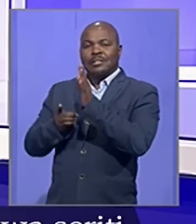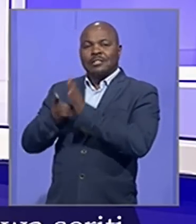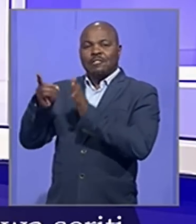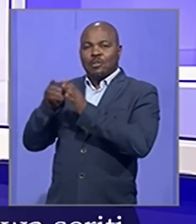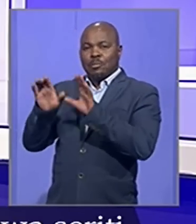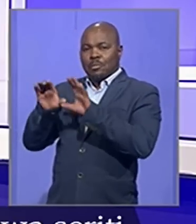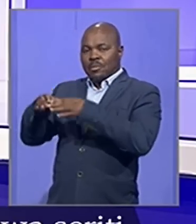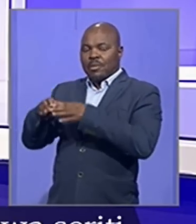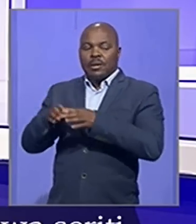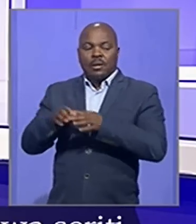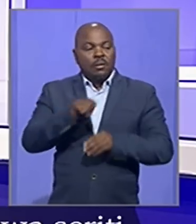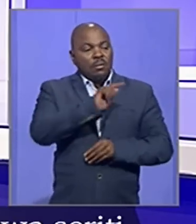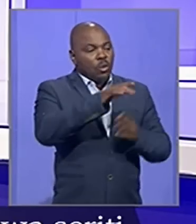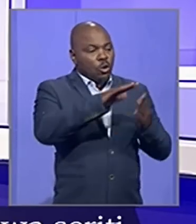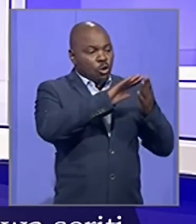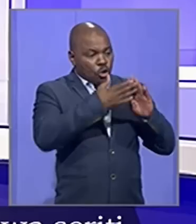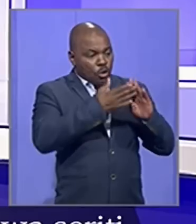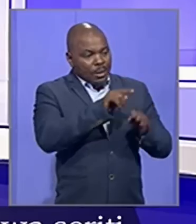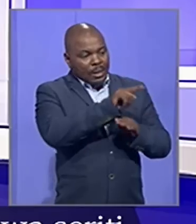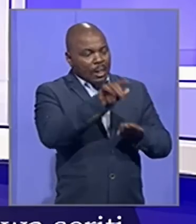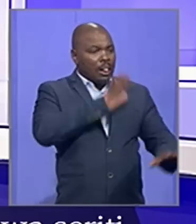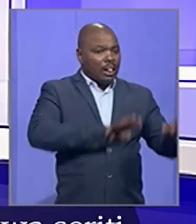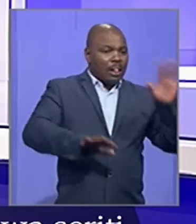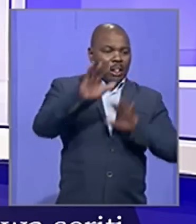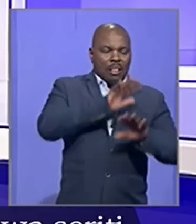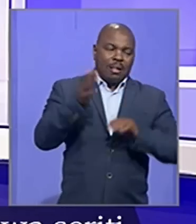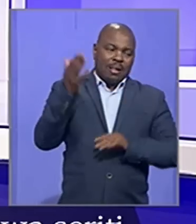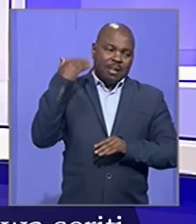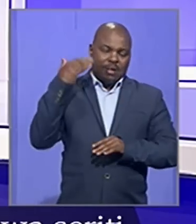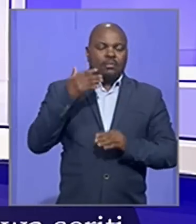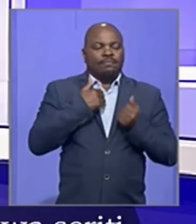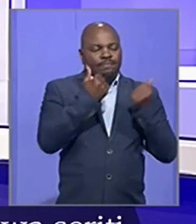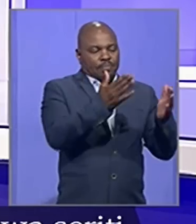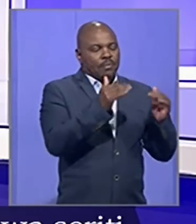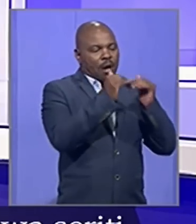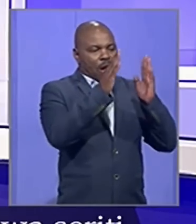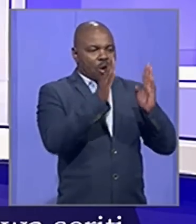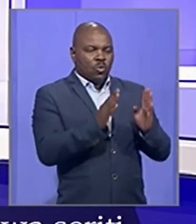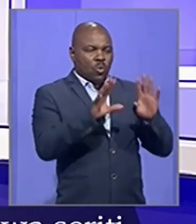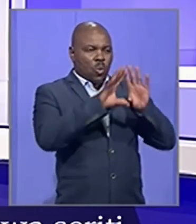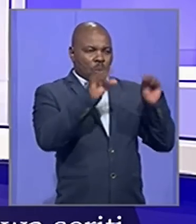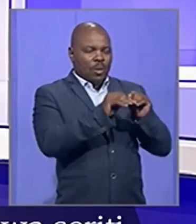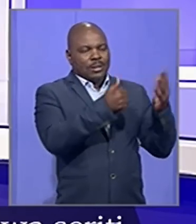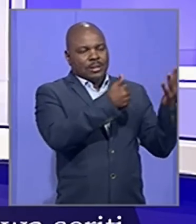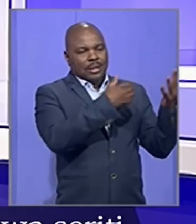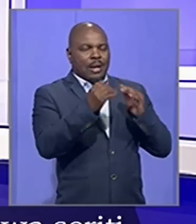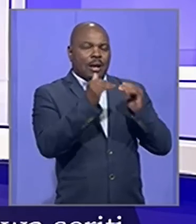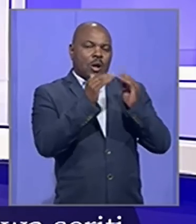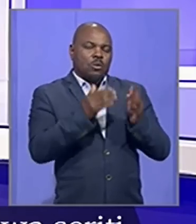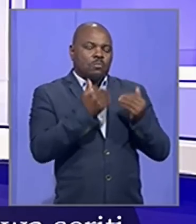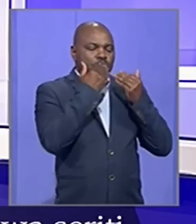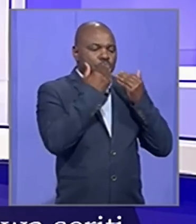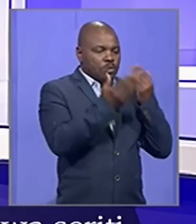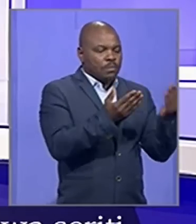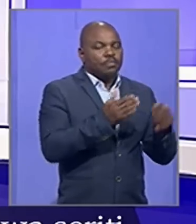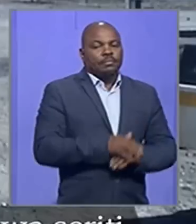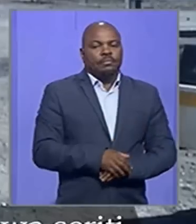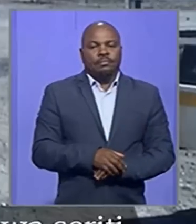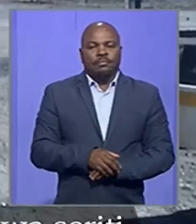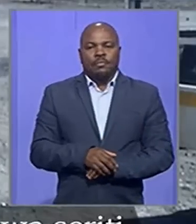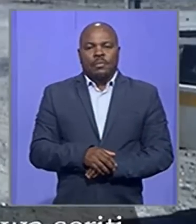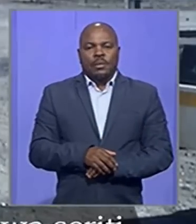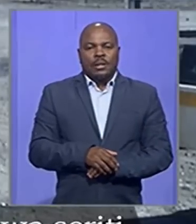Developments ba file badudi bao ba amilwego ke pharela yeo dintlo tše ka bago 100.